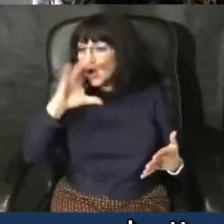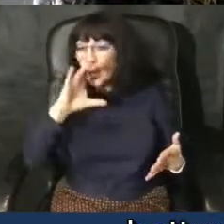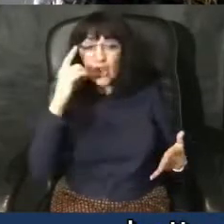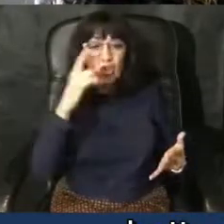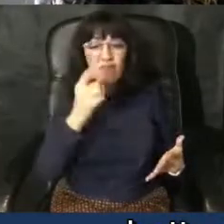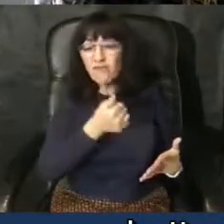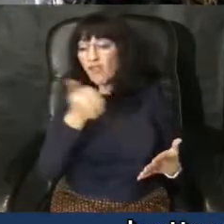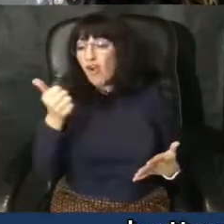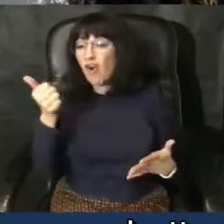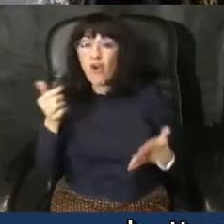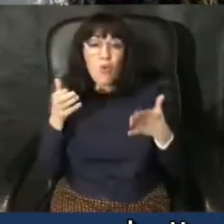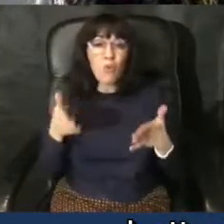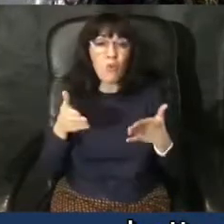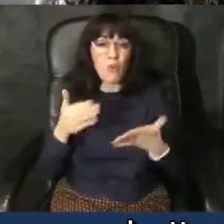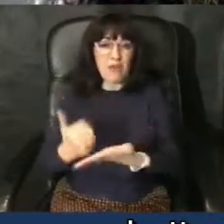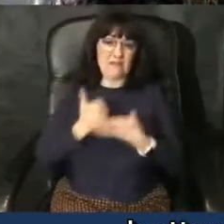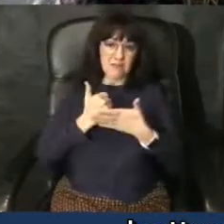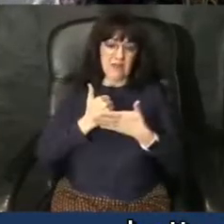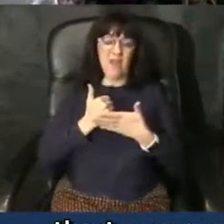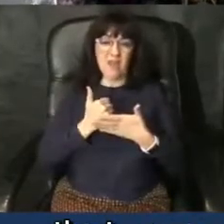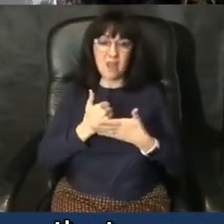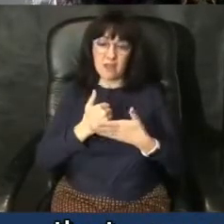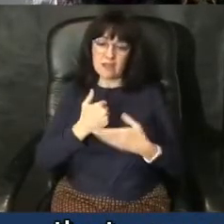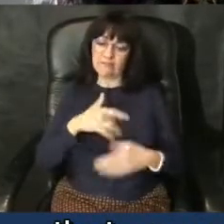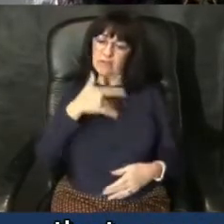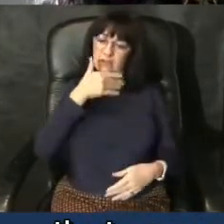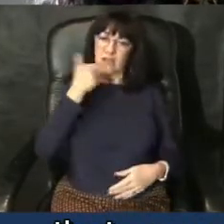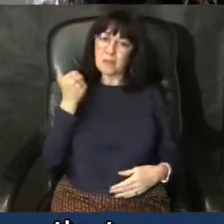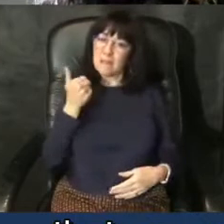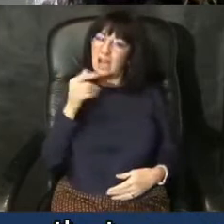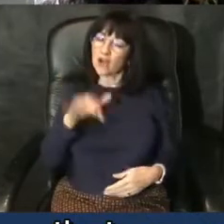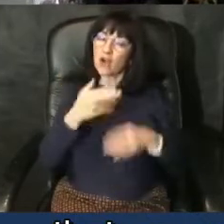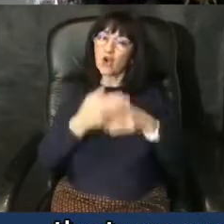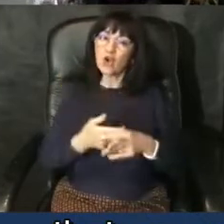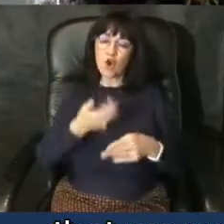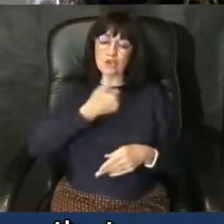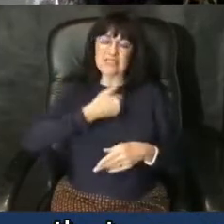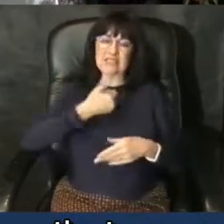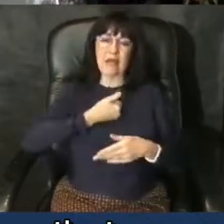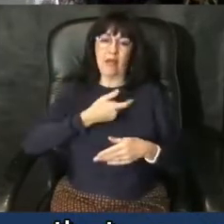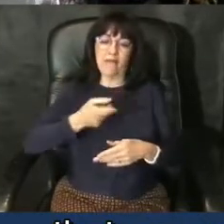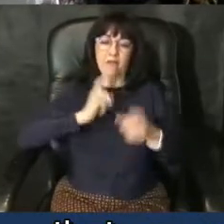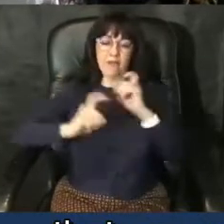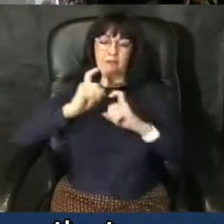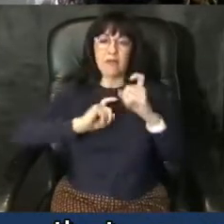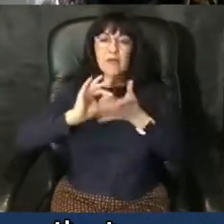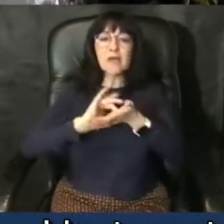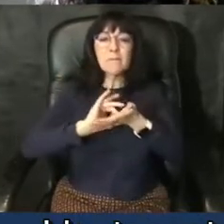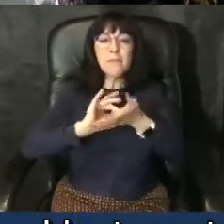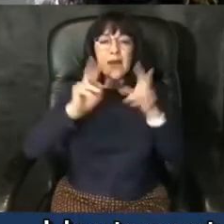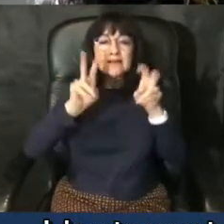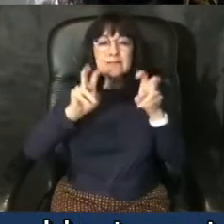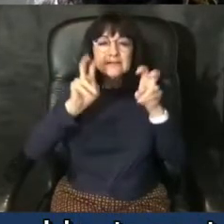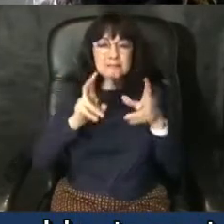better. And those self-medicating things are things that we worry about. We know that it's okay, as the